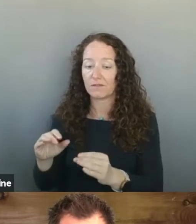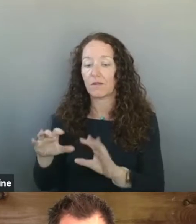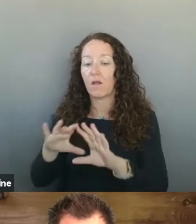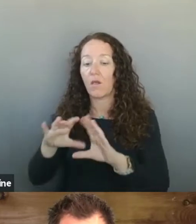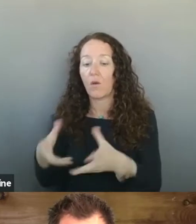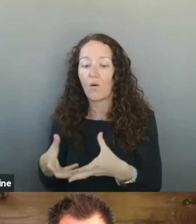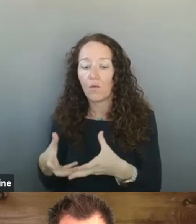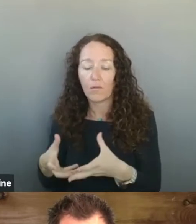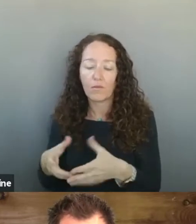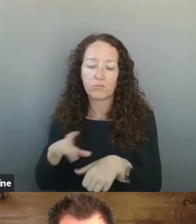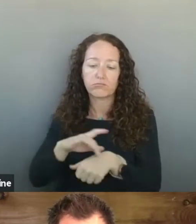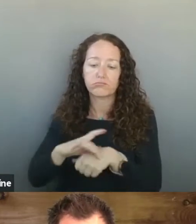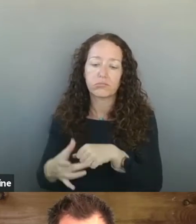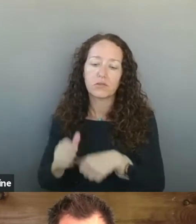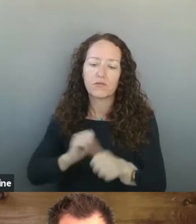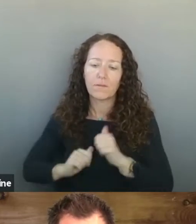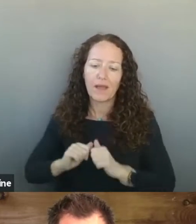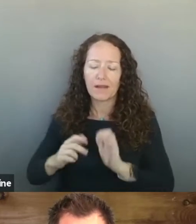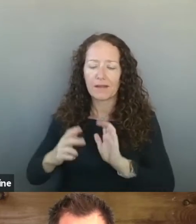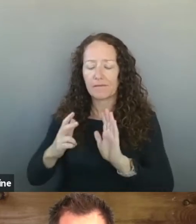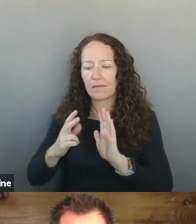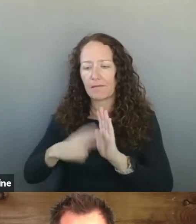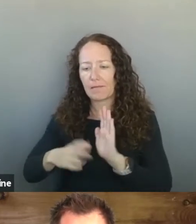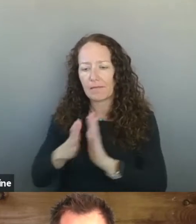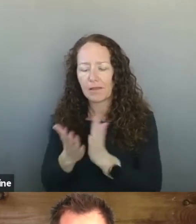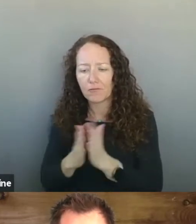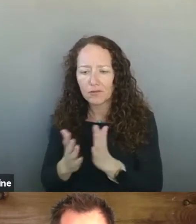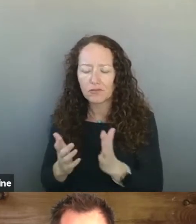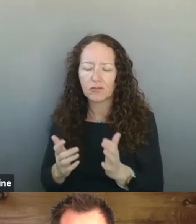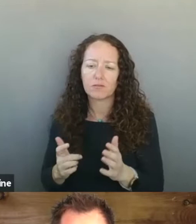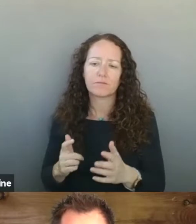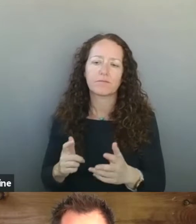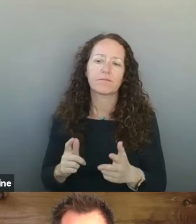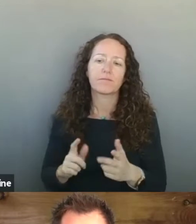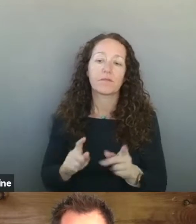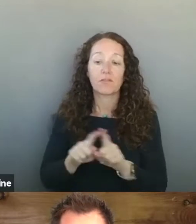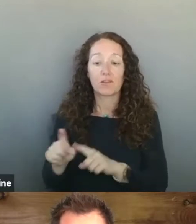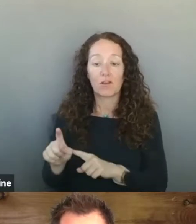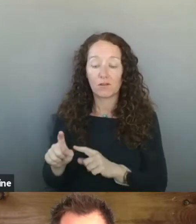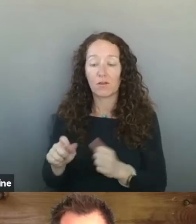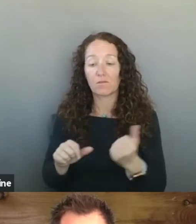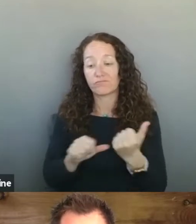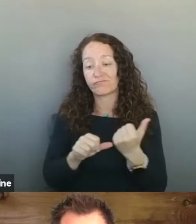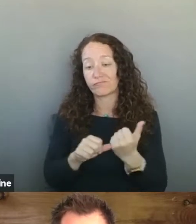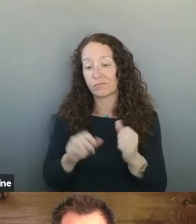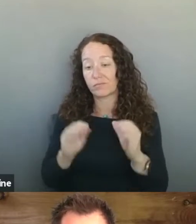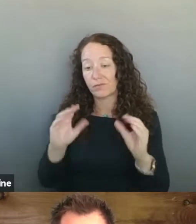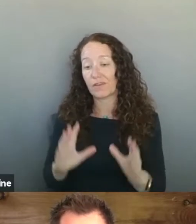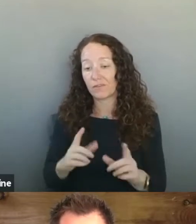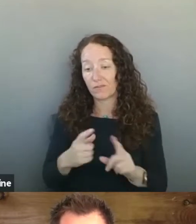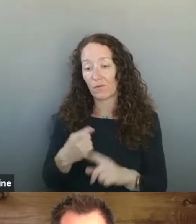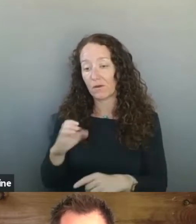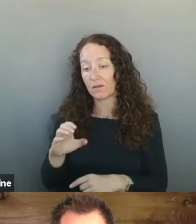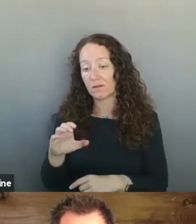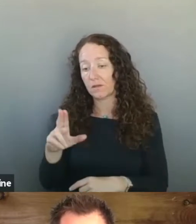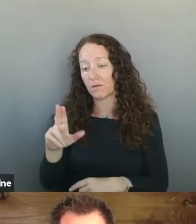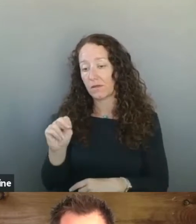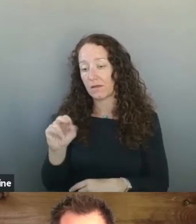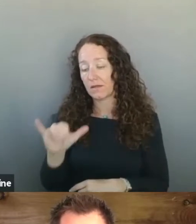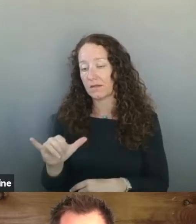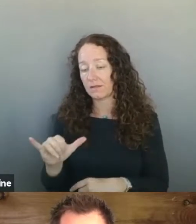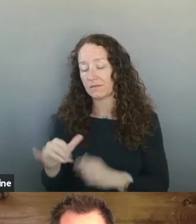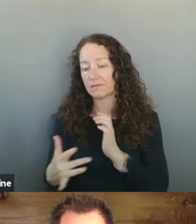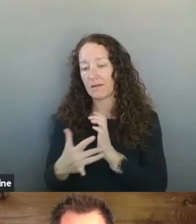One. Toya is also an adjunct professor at CUNY City Tech, where she teaches Black theater. Toya